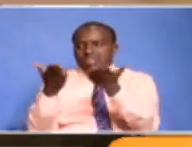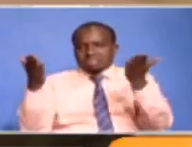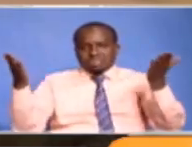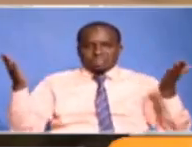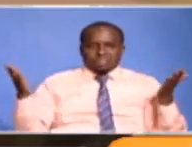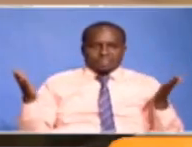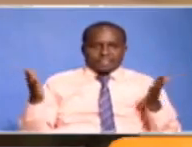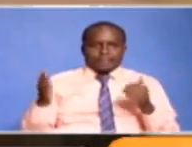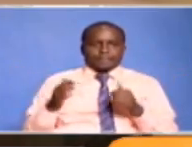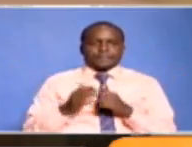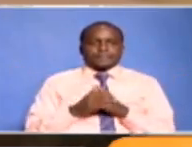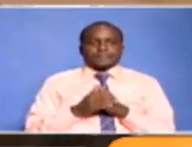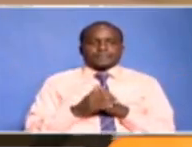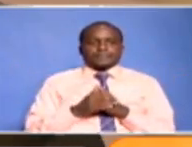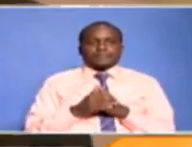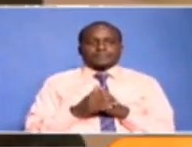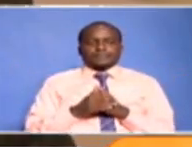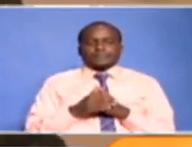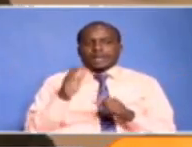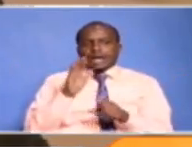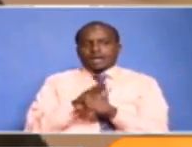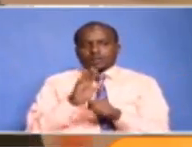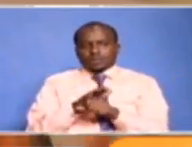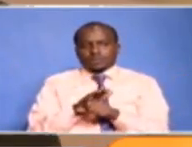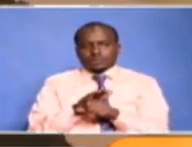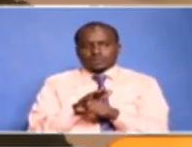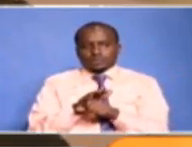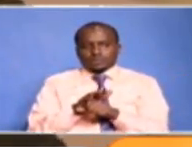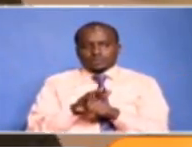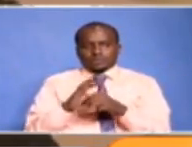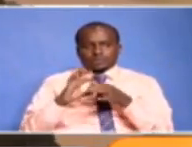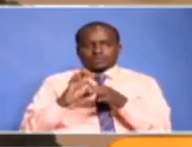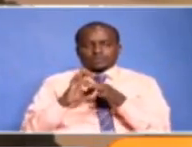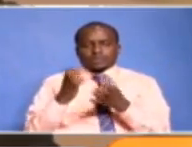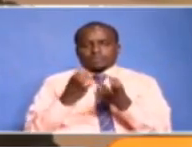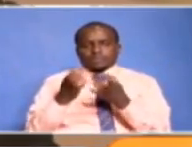B2B, a lot of gathering between the two business people here, Oman and Kenya.